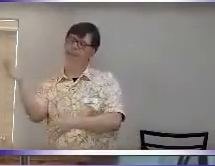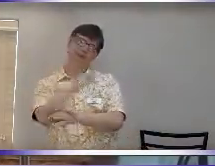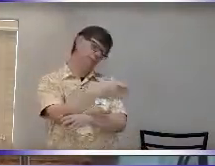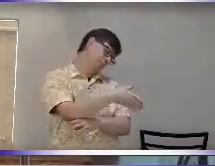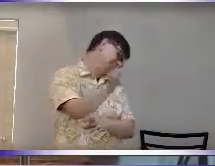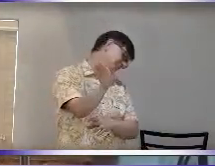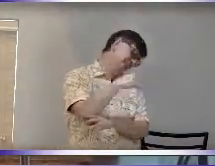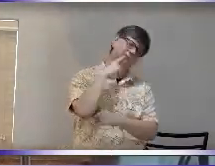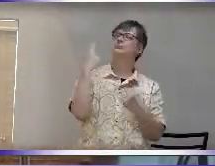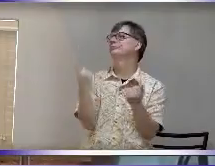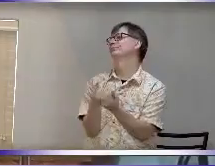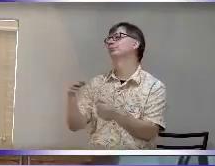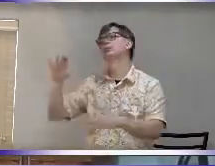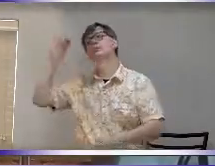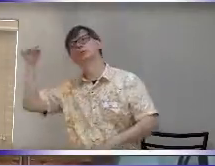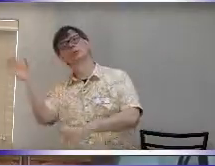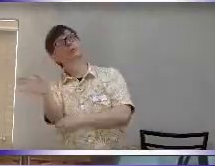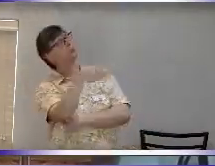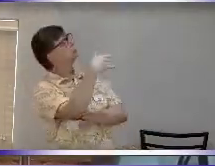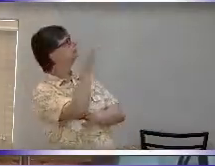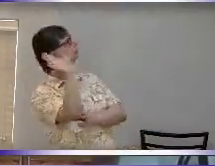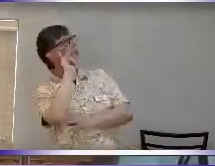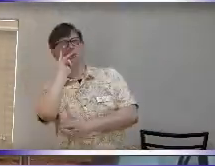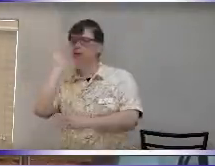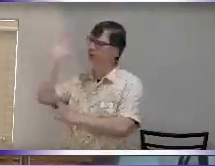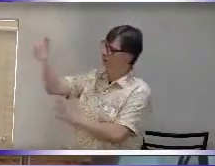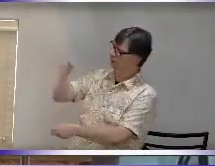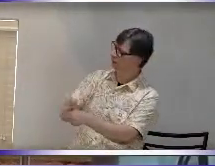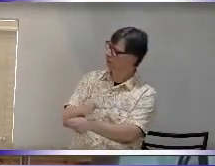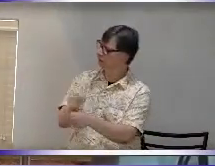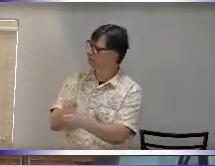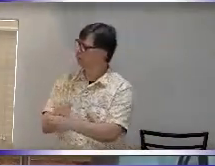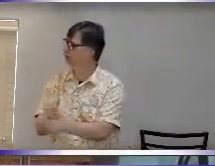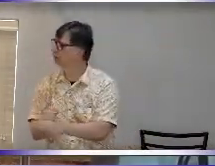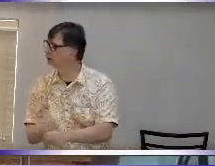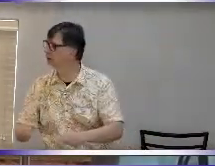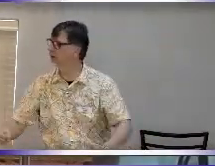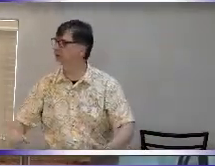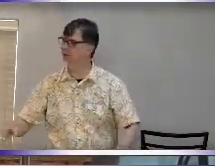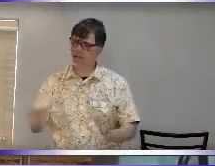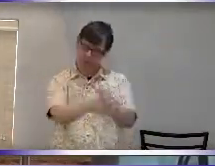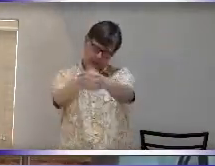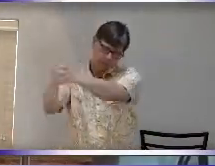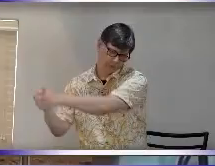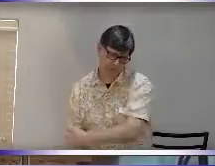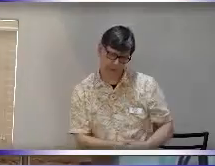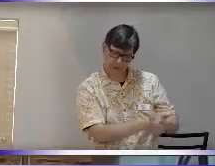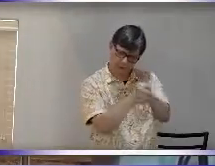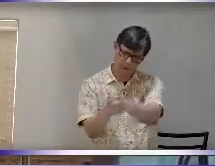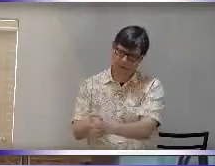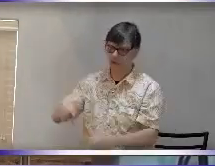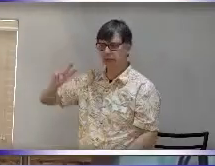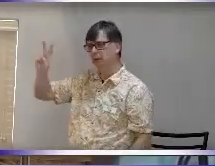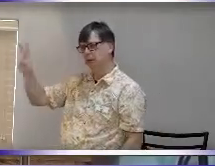some places there's a few flags. So that creates a certain national otherness. You